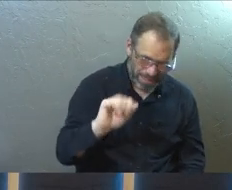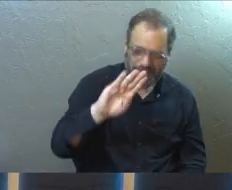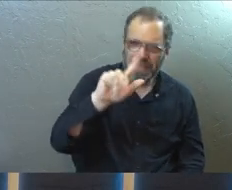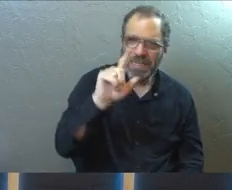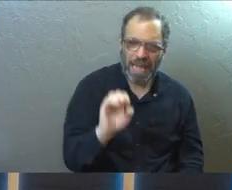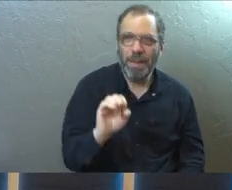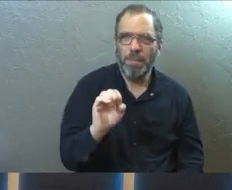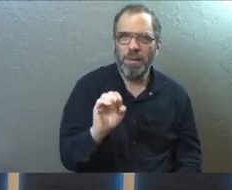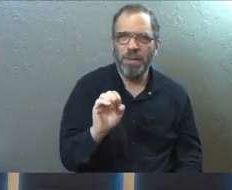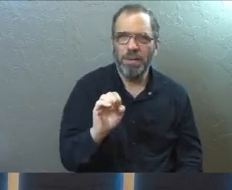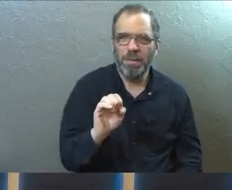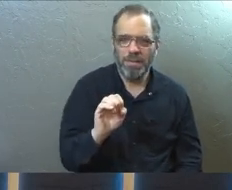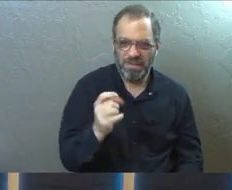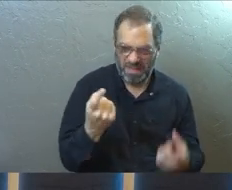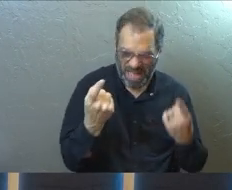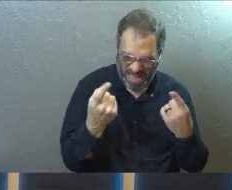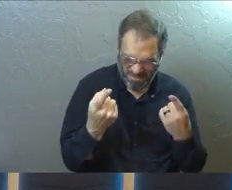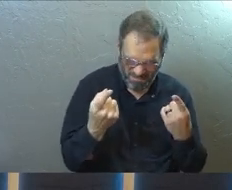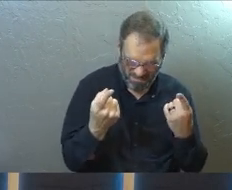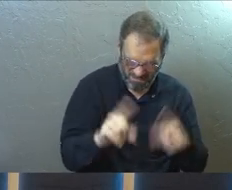Do you know none of that was an accident?